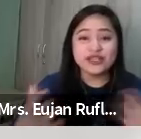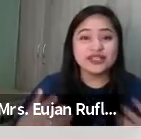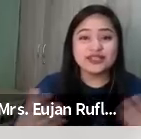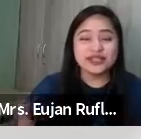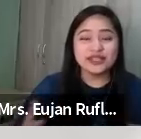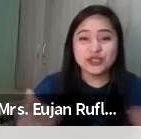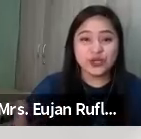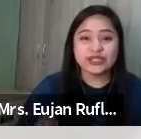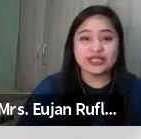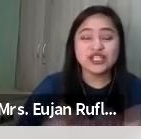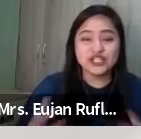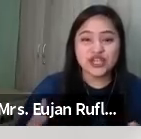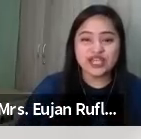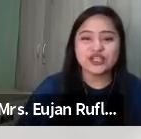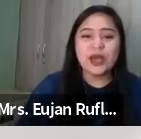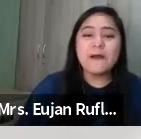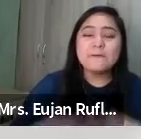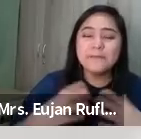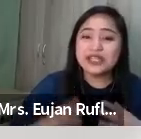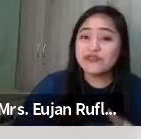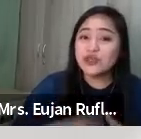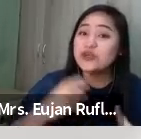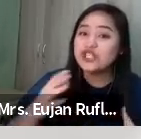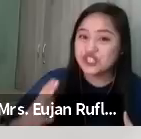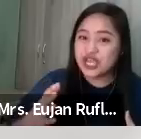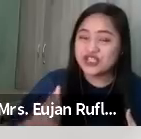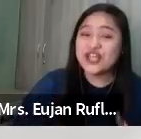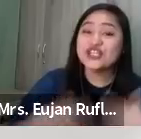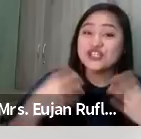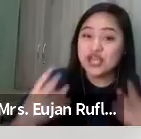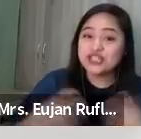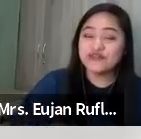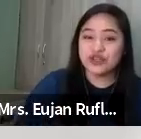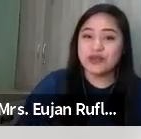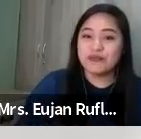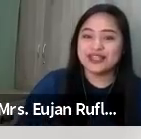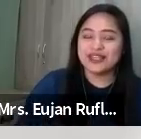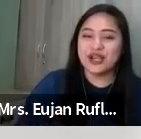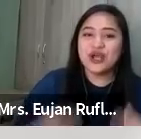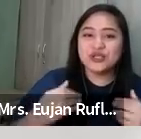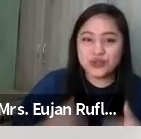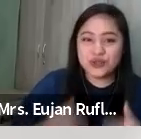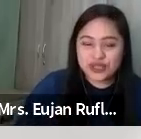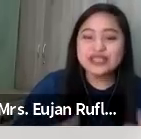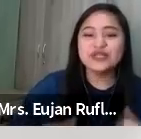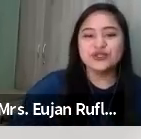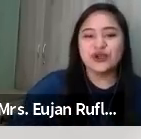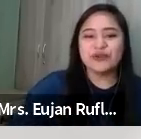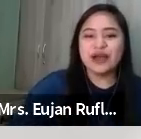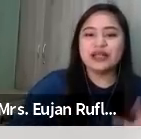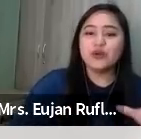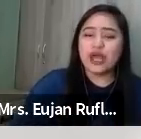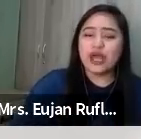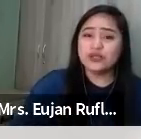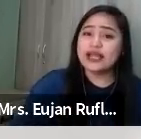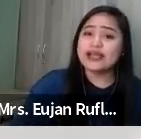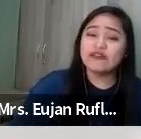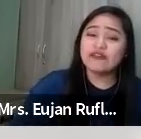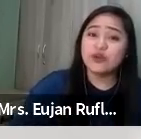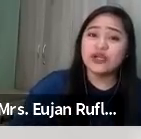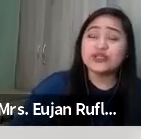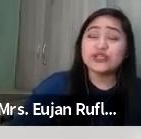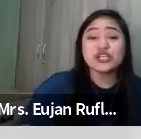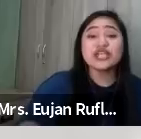only constant thing in this world is change. But if you will change for the better. So this new normal, I would